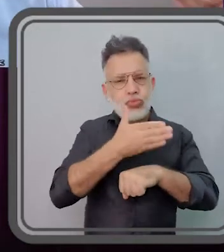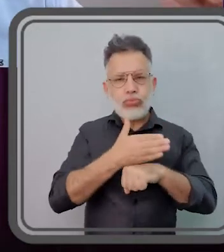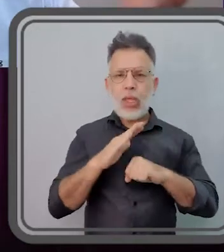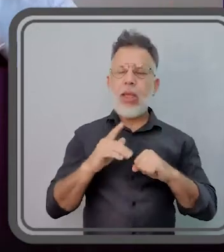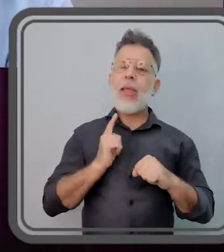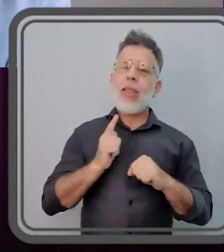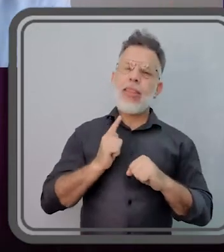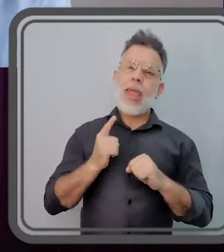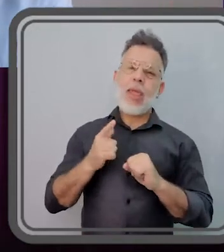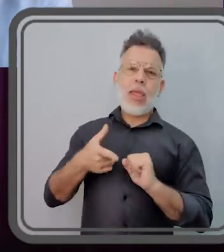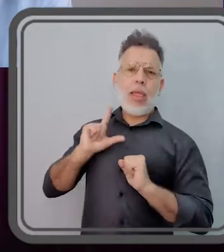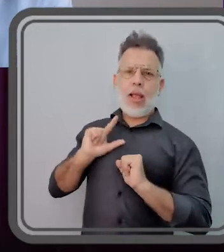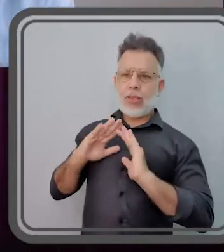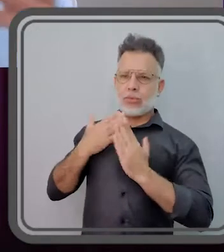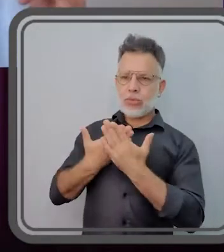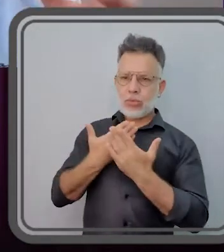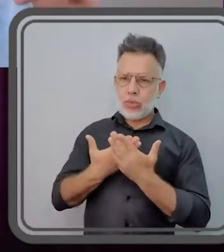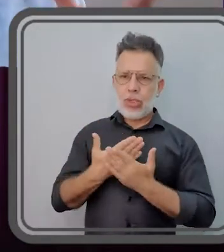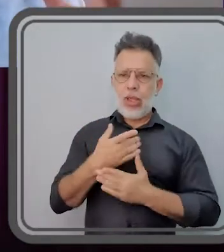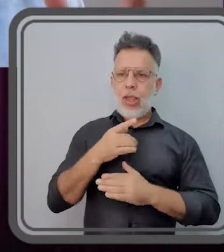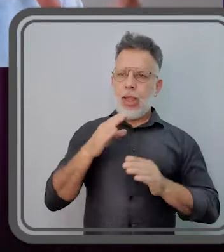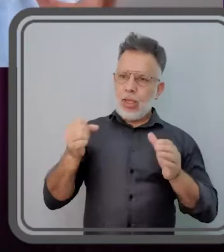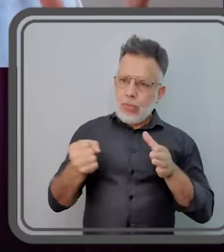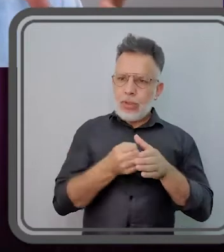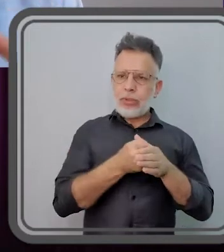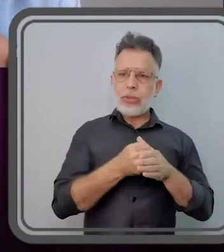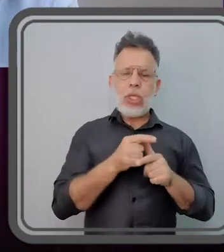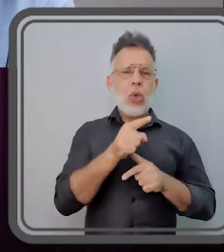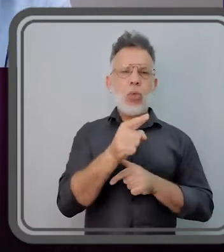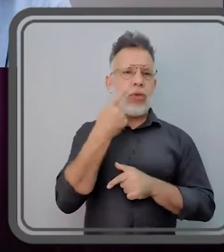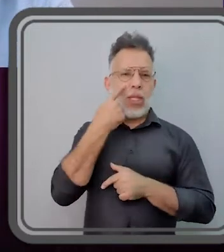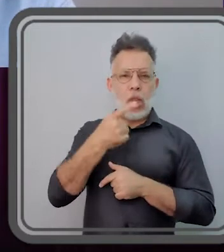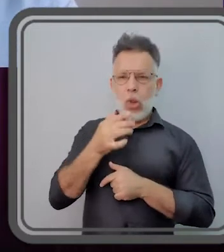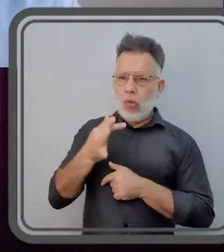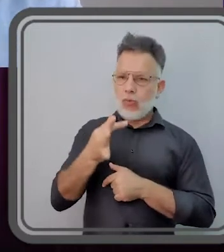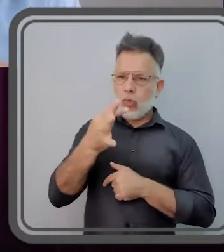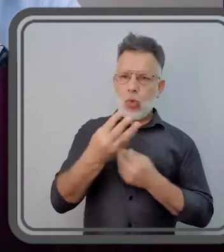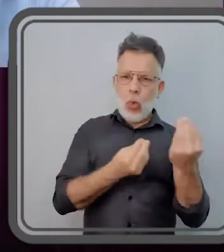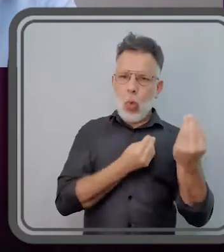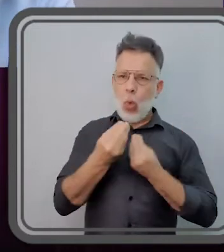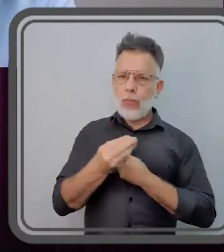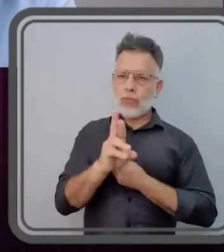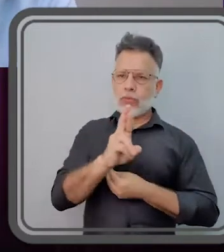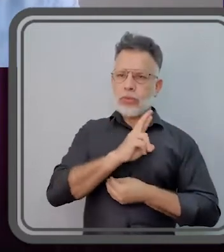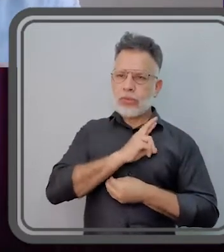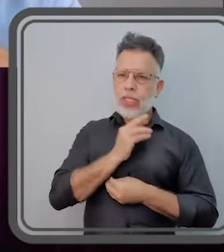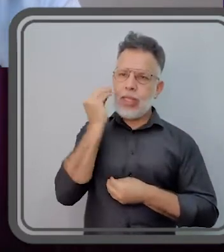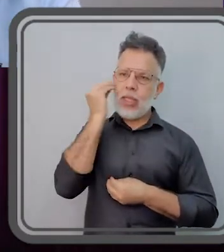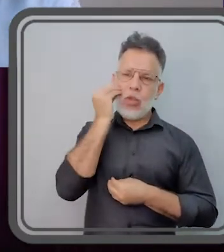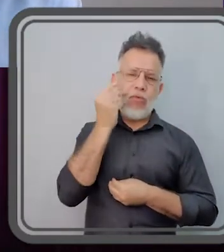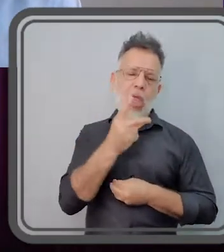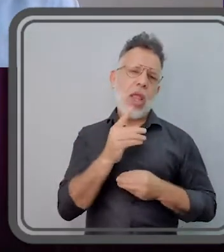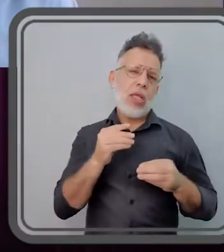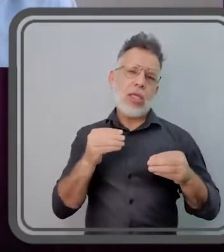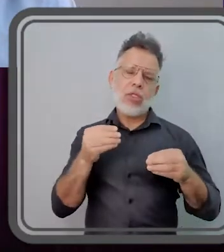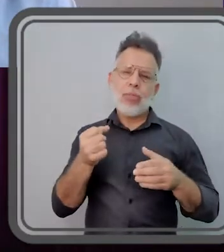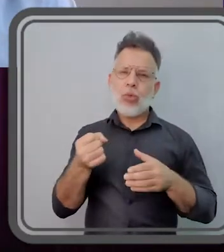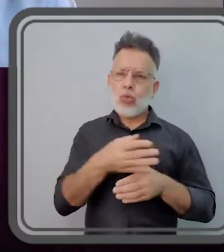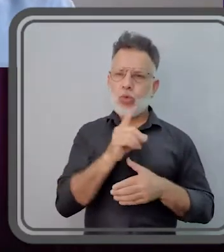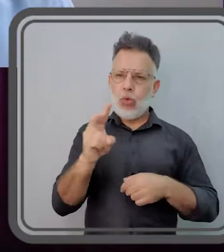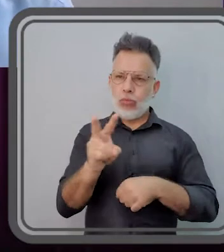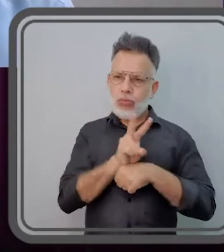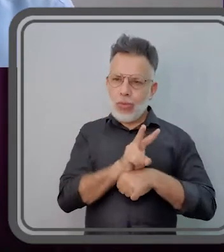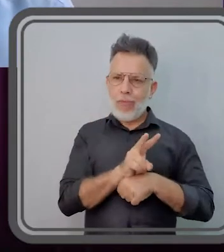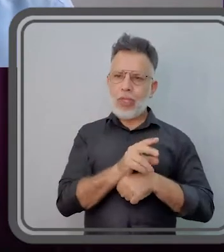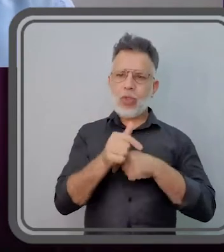skills in order to fill the gap. How are you guys looking at this for the future? How are you trying to address the gap? Do you train the people